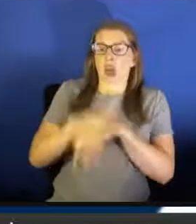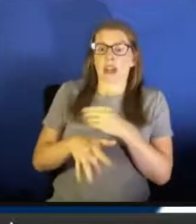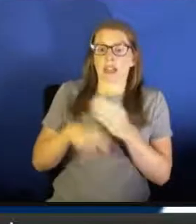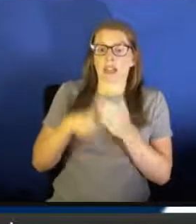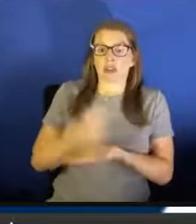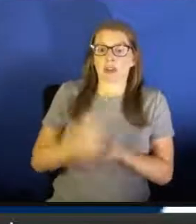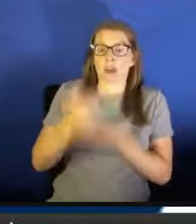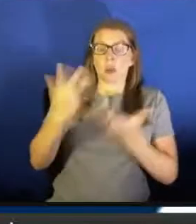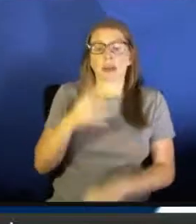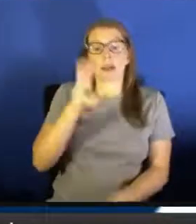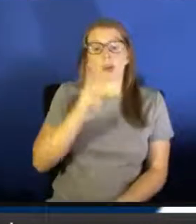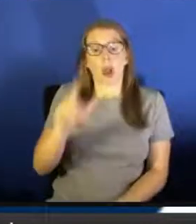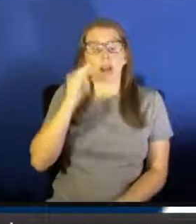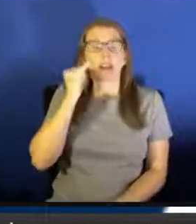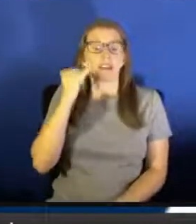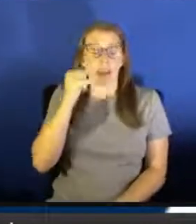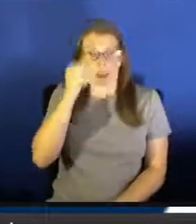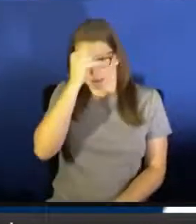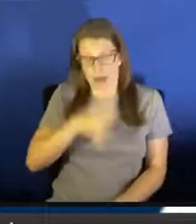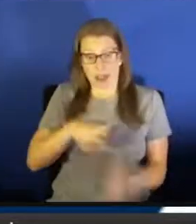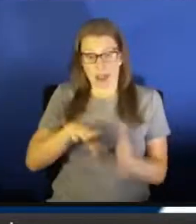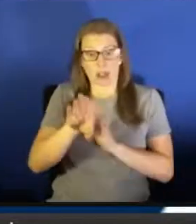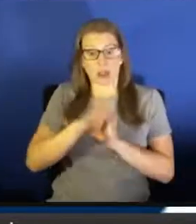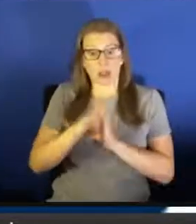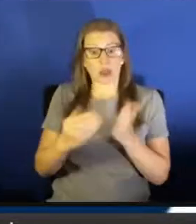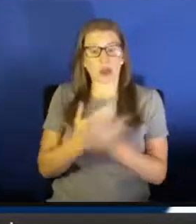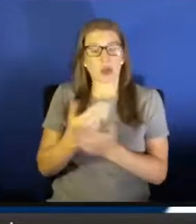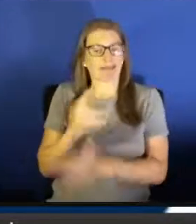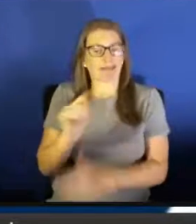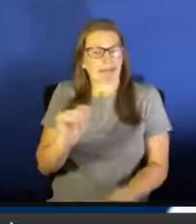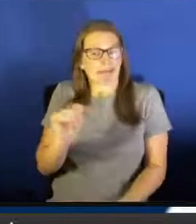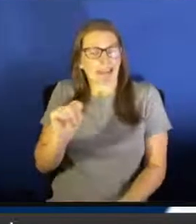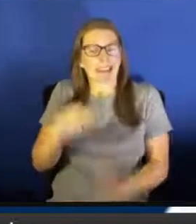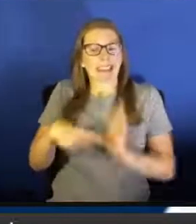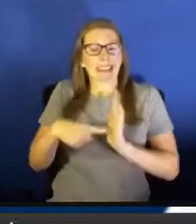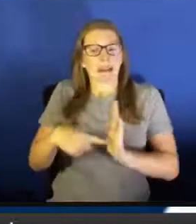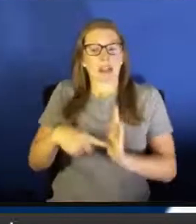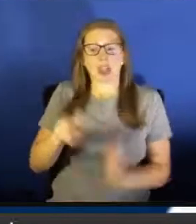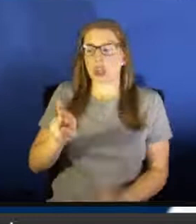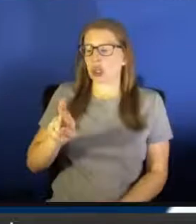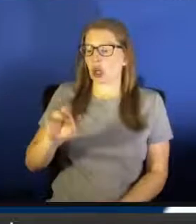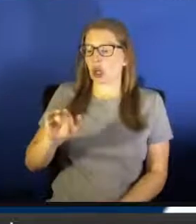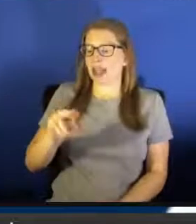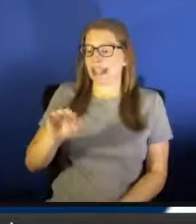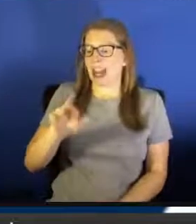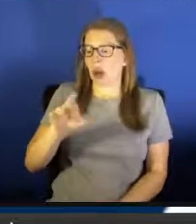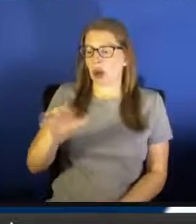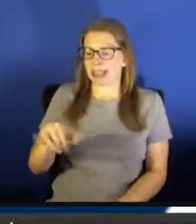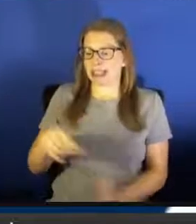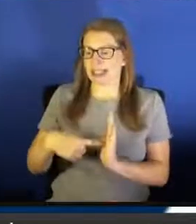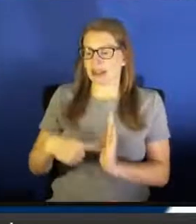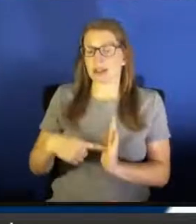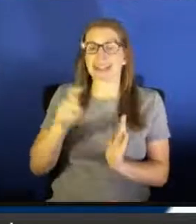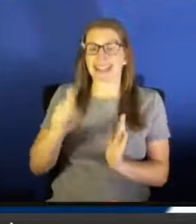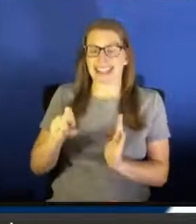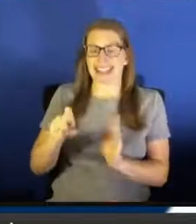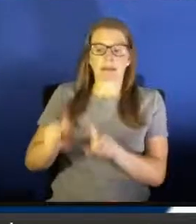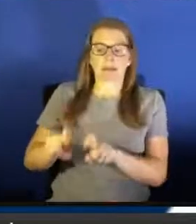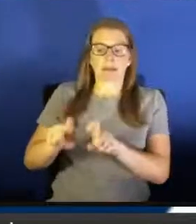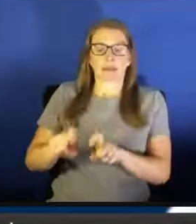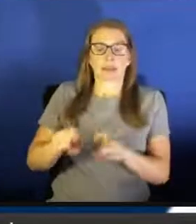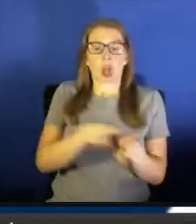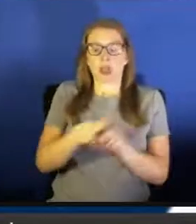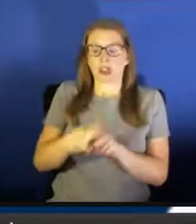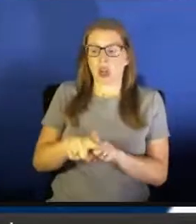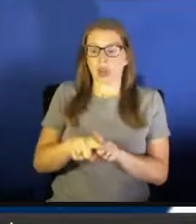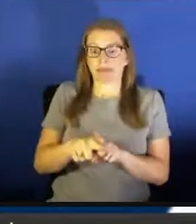if men develop any new urinary symptoms, that really deserves workup. And of course, there can be stigma